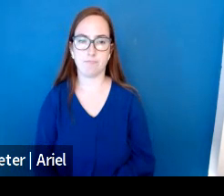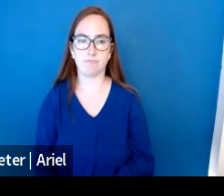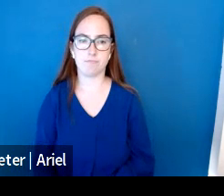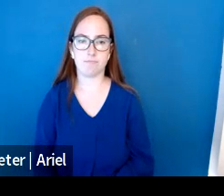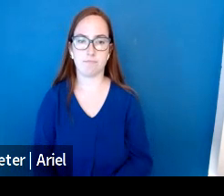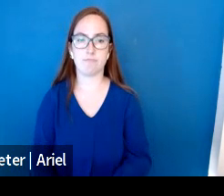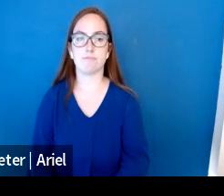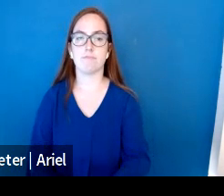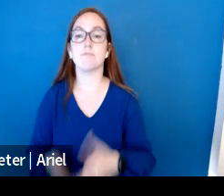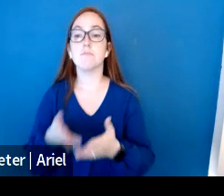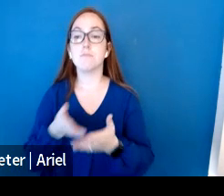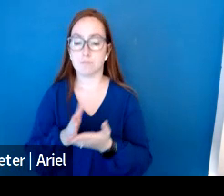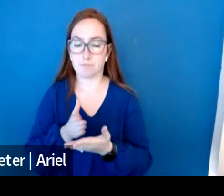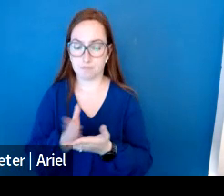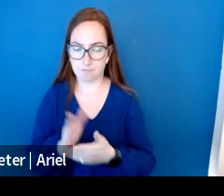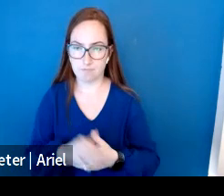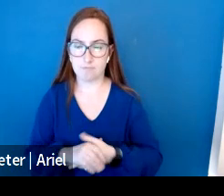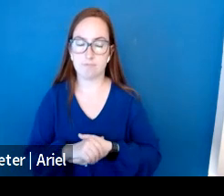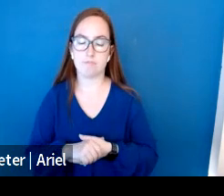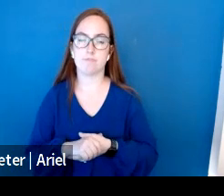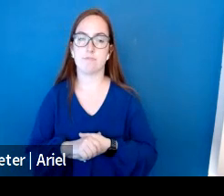All right, the